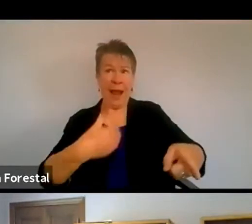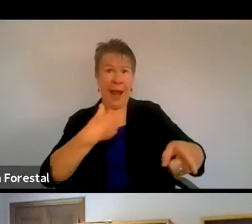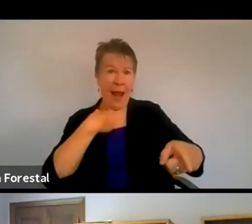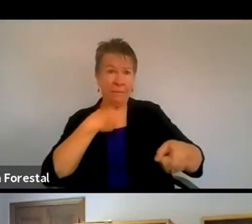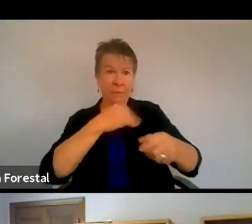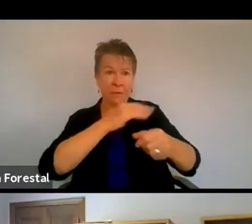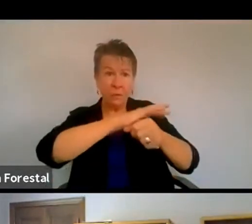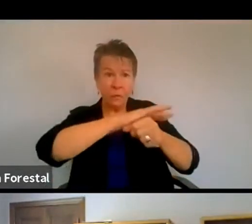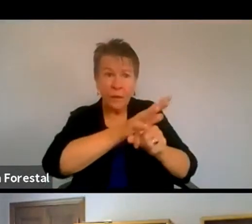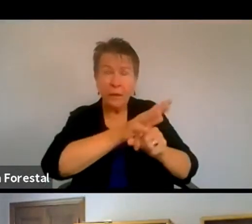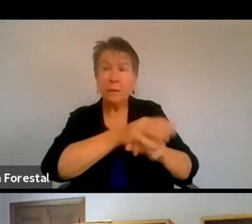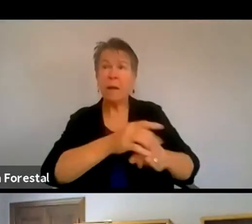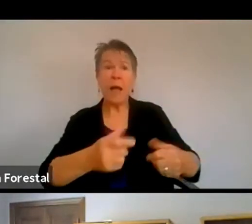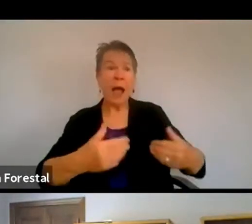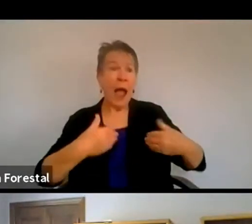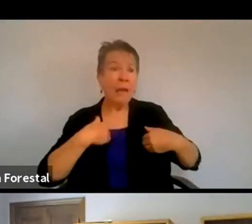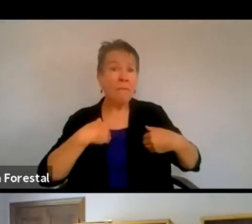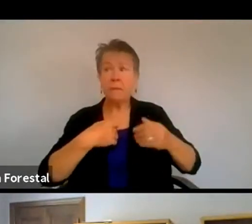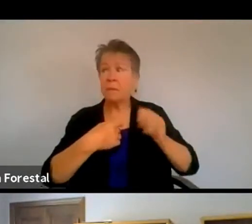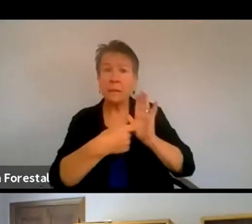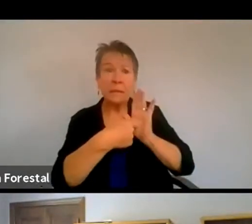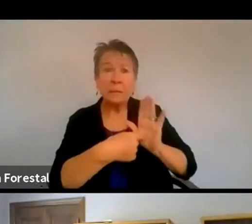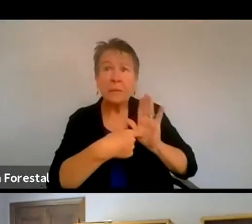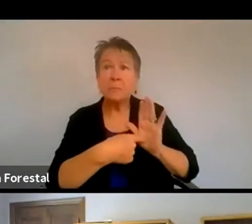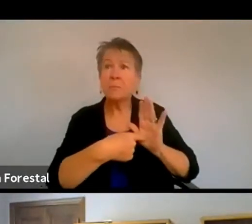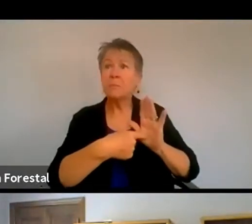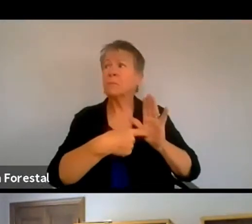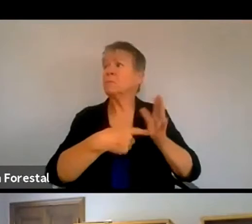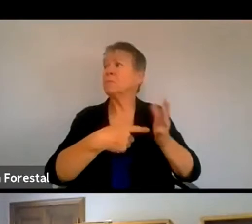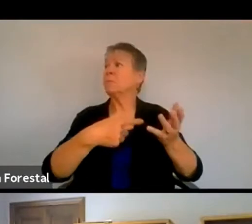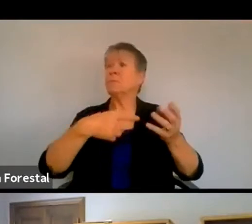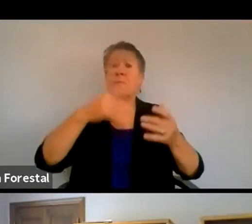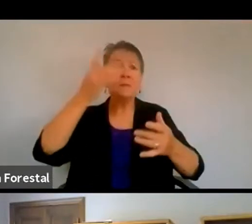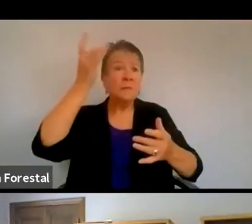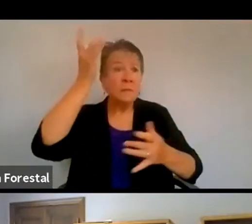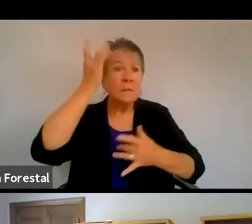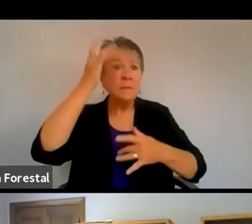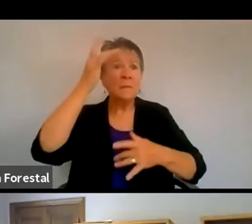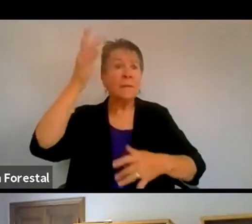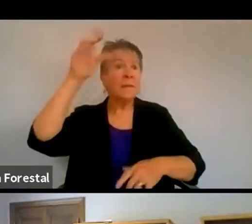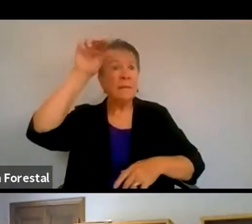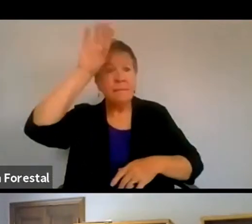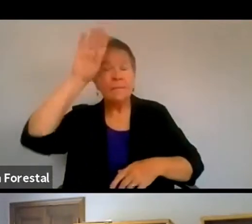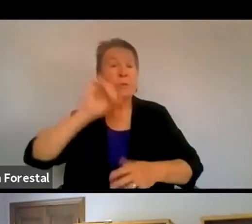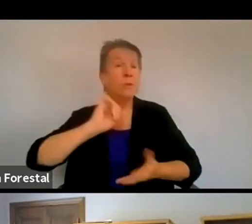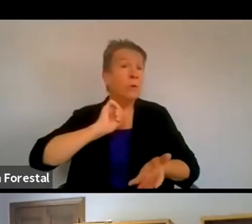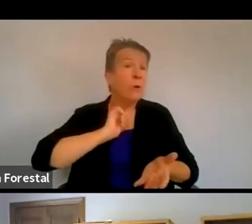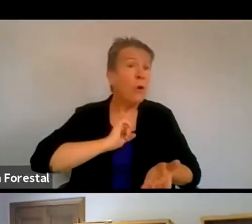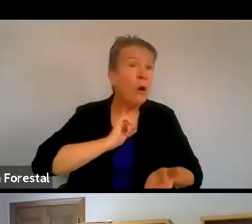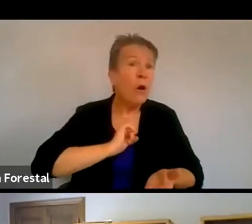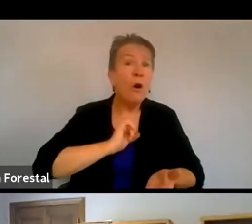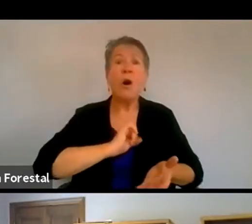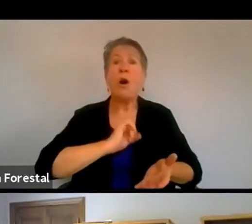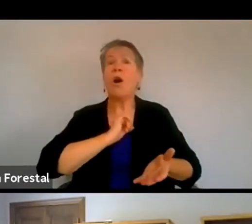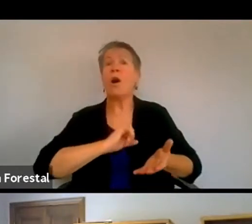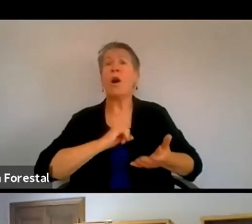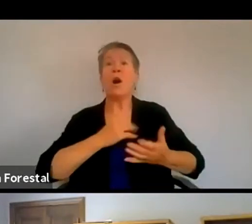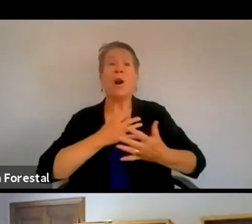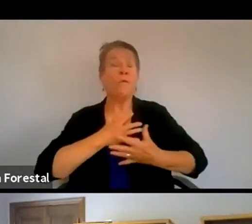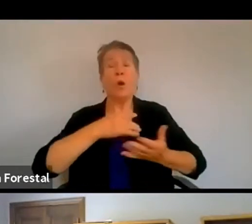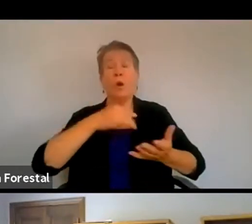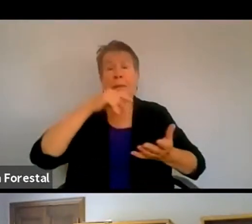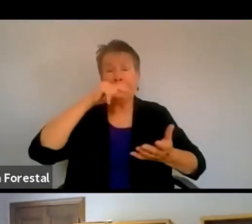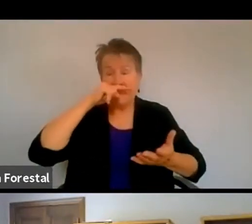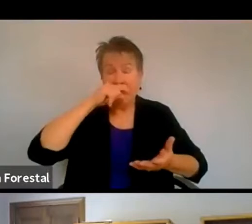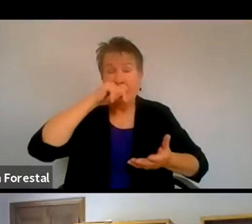respiratory droplets or aerosols through coughing and sneezing, environmental factors, such as adequacy of